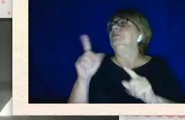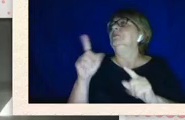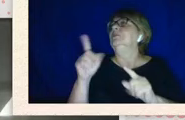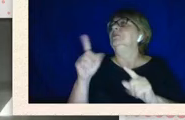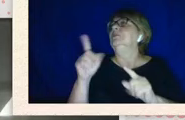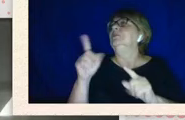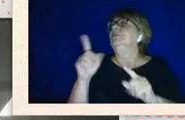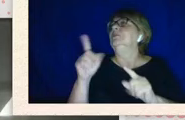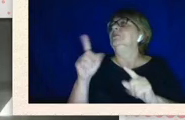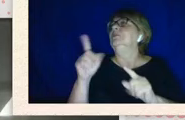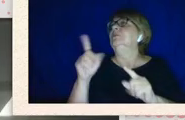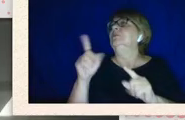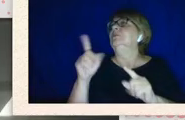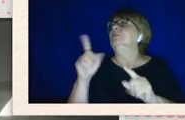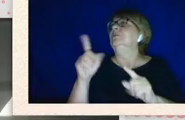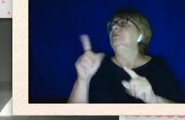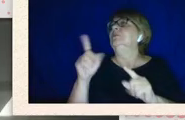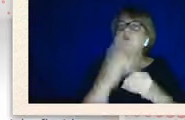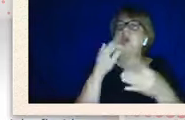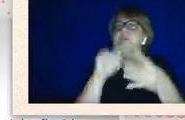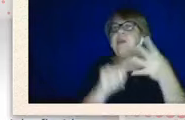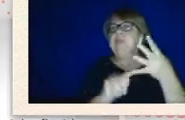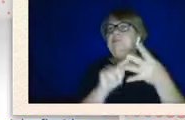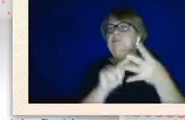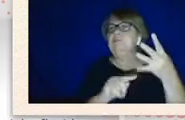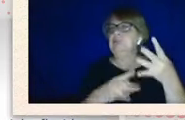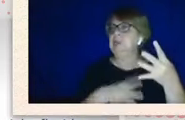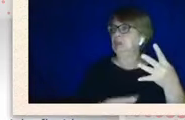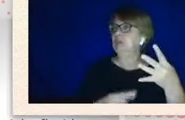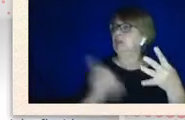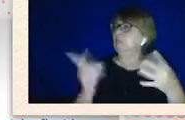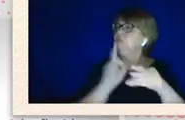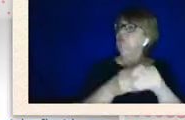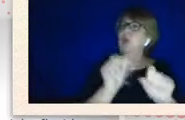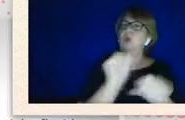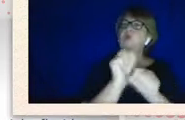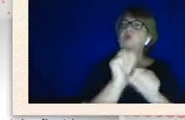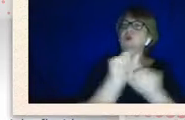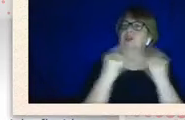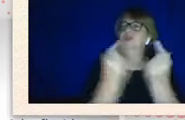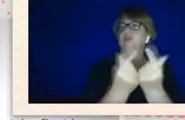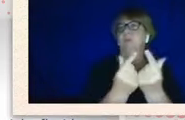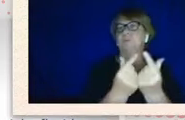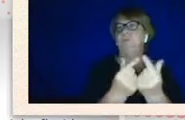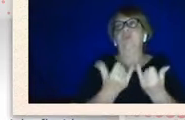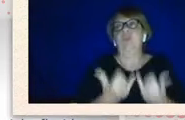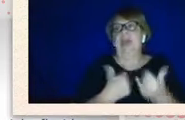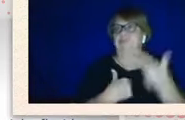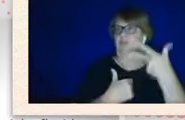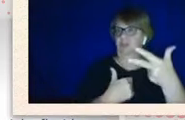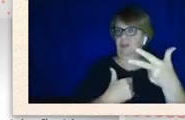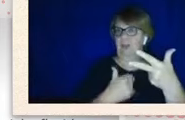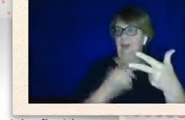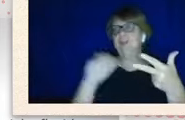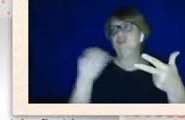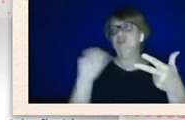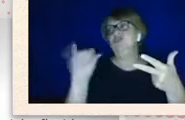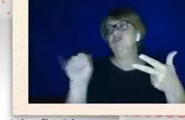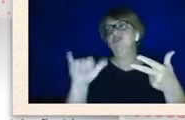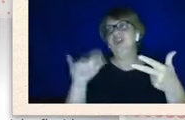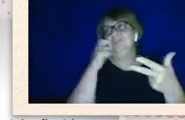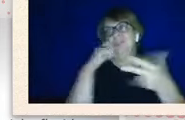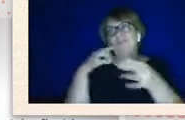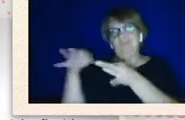areas specifically interests you, join one of our working groups. Right now, there's 3 of them, like Jay told you. The first is